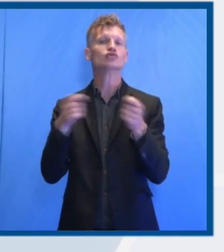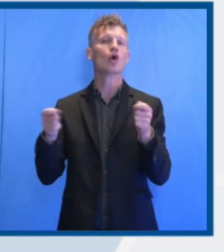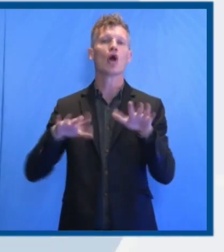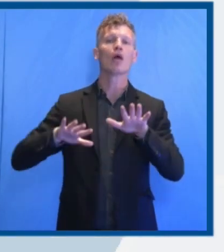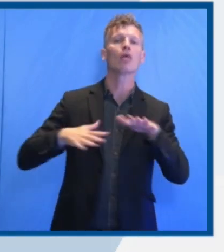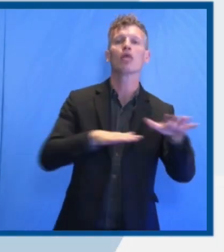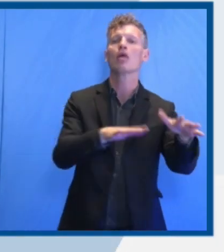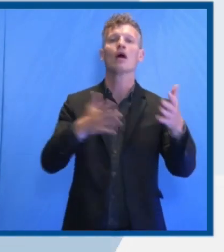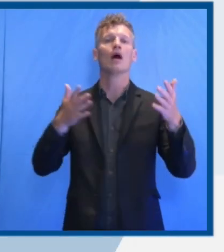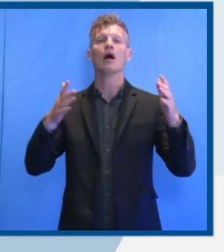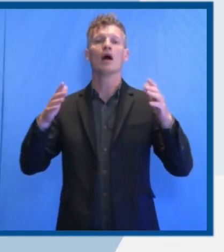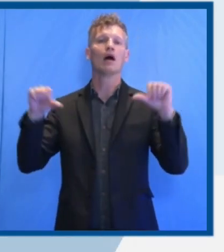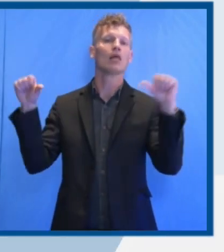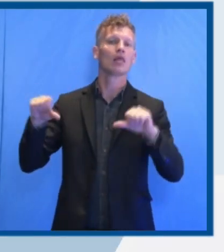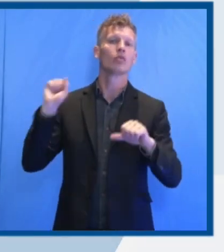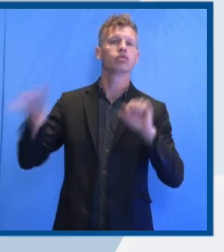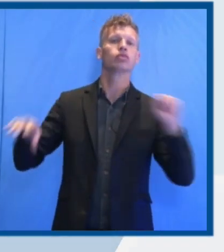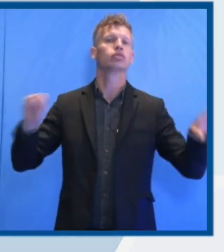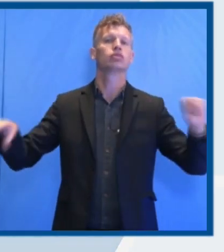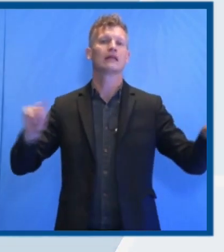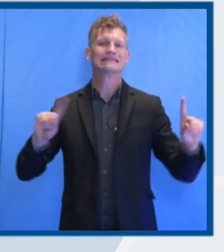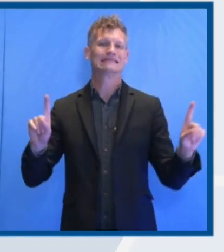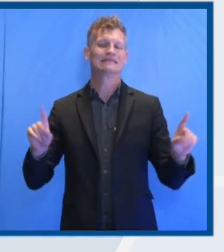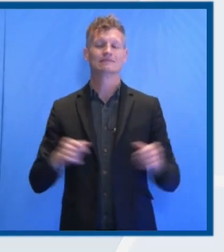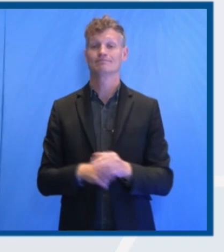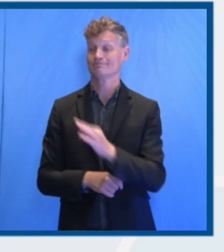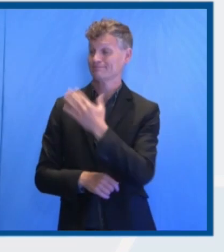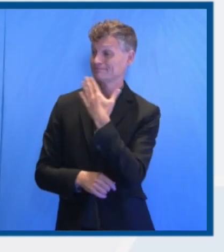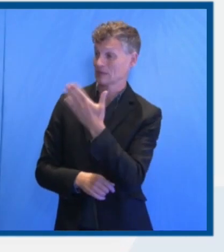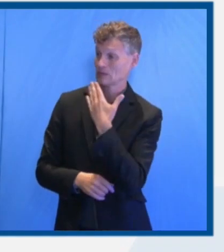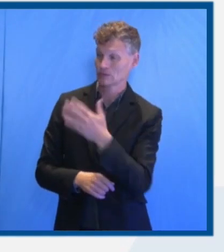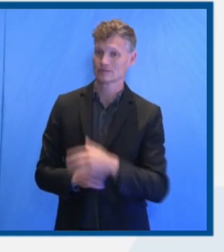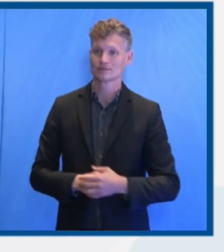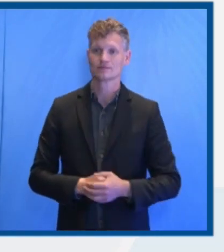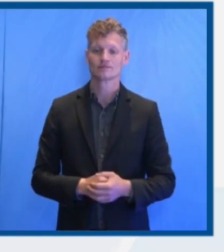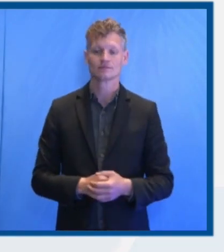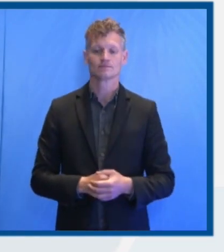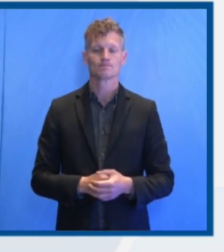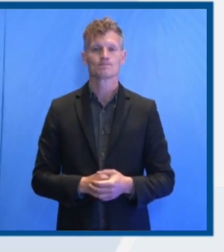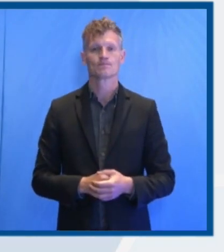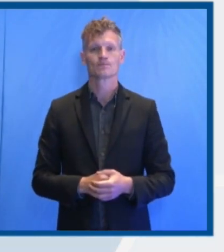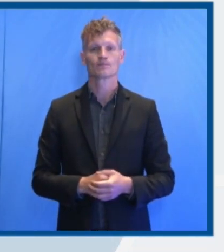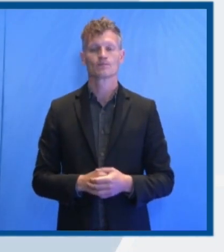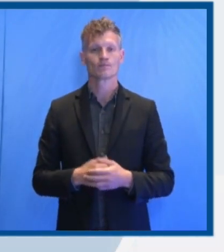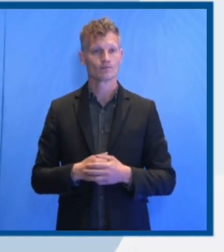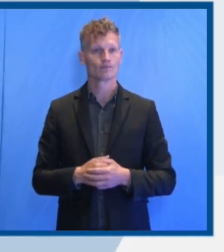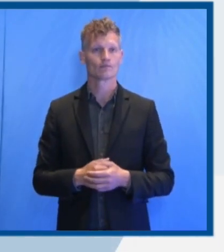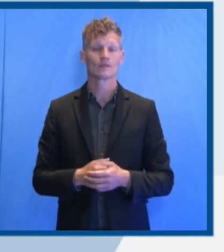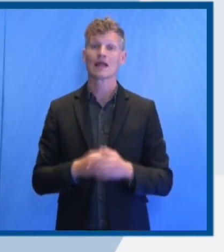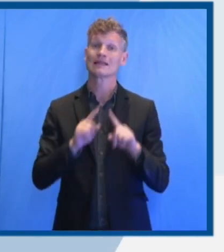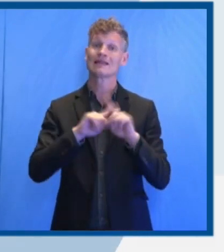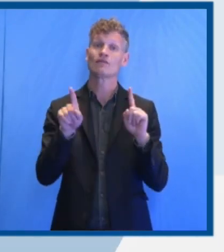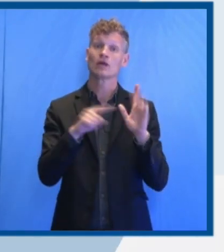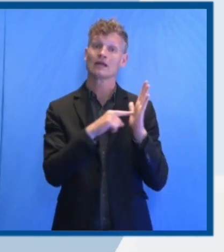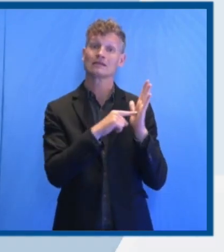Thank you. I think from all those examples, you can note that what seems to be quite important is